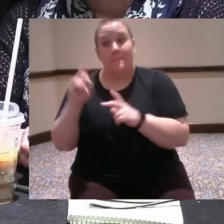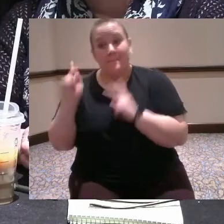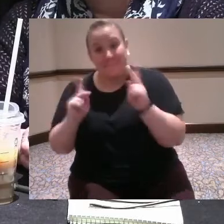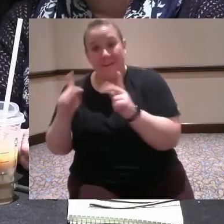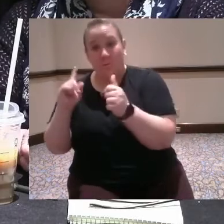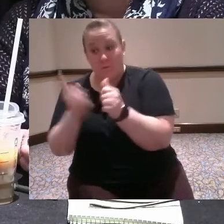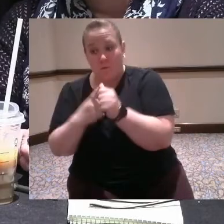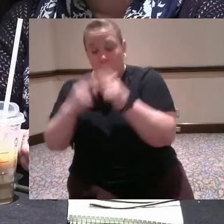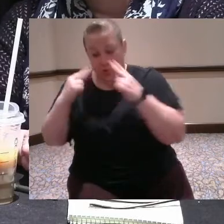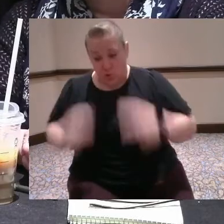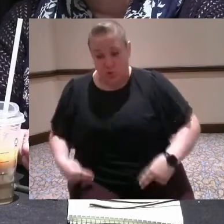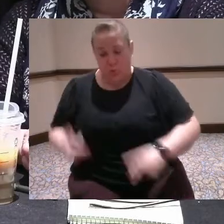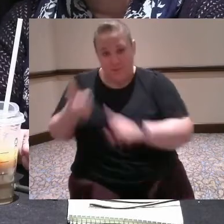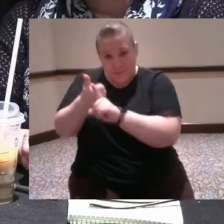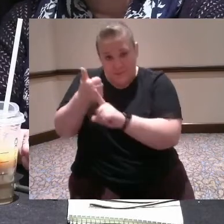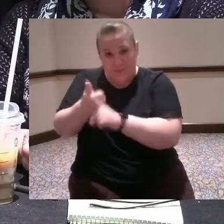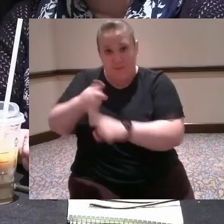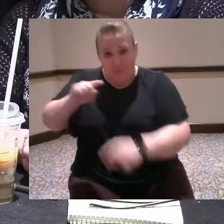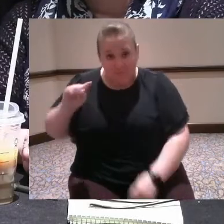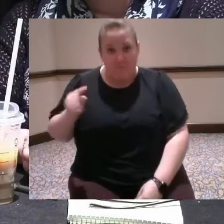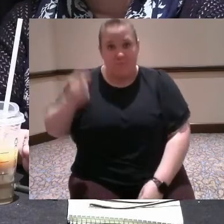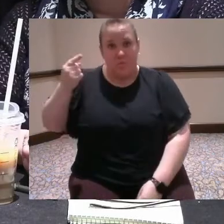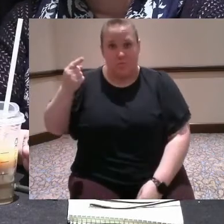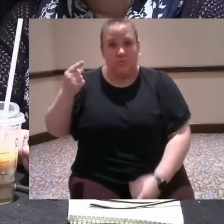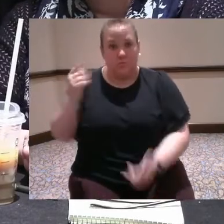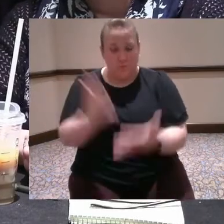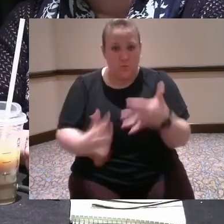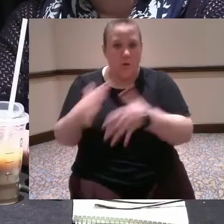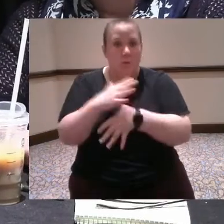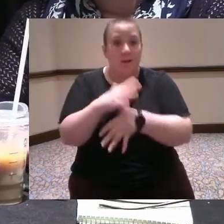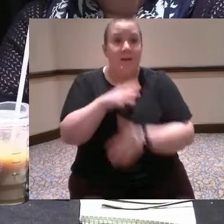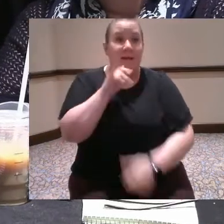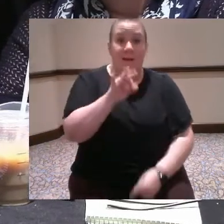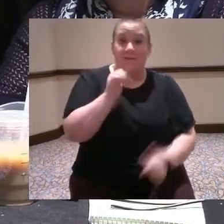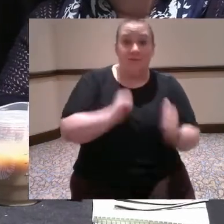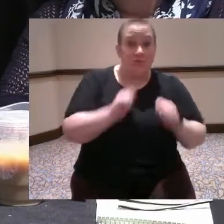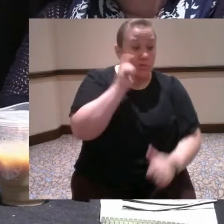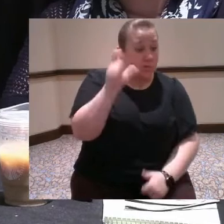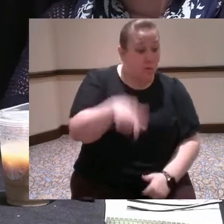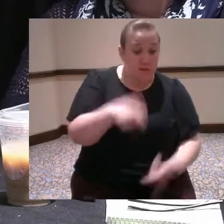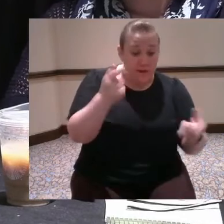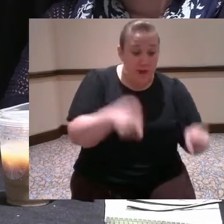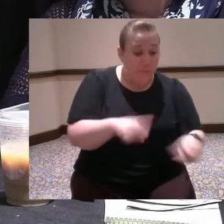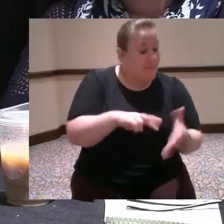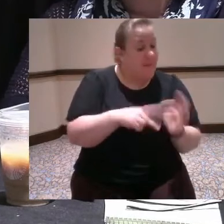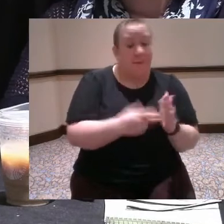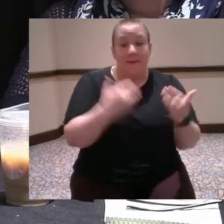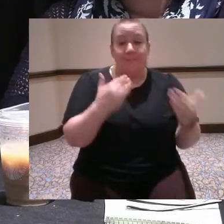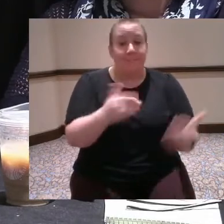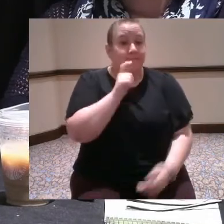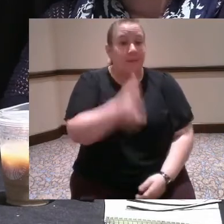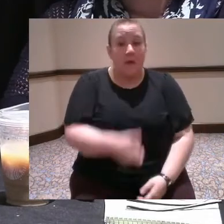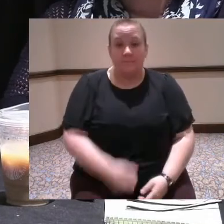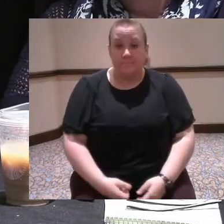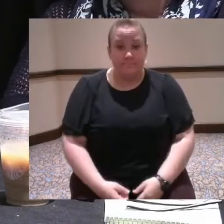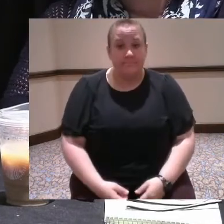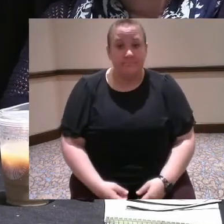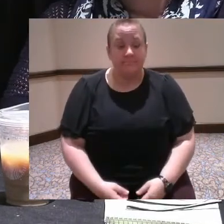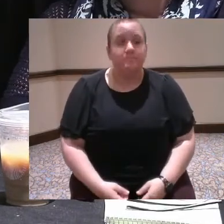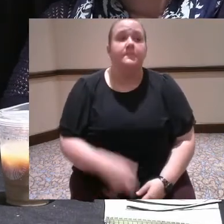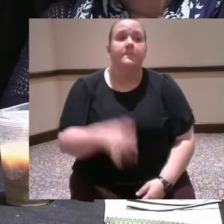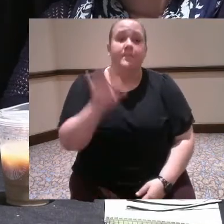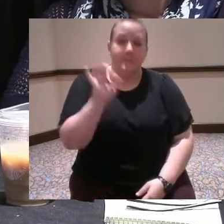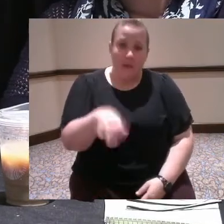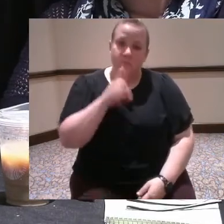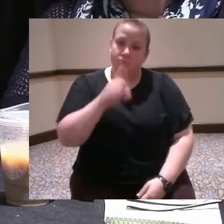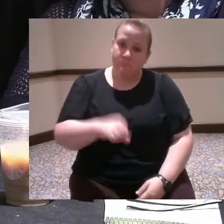first, the human came first. And if we got to the point where the show did not need to go on, then it did not go on. And that's